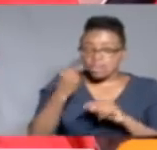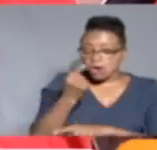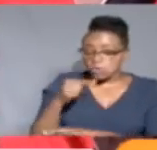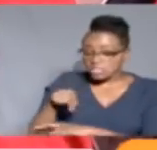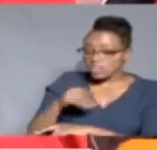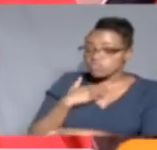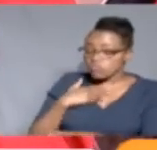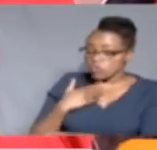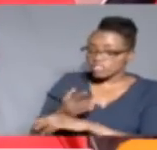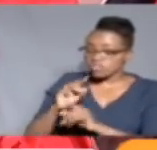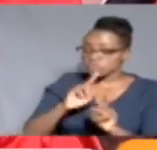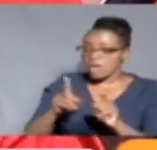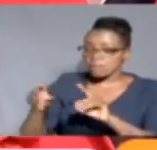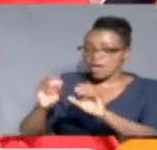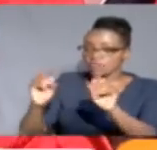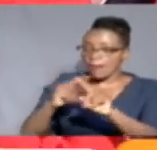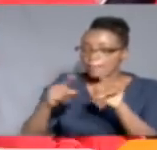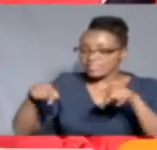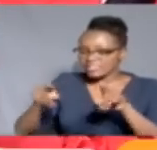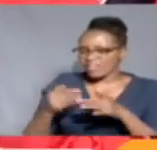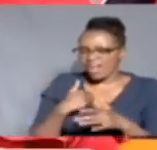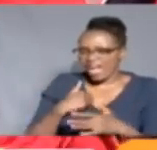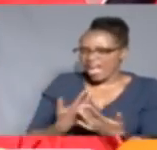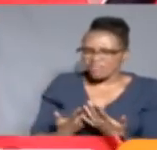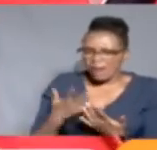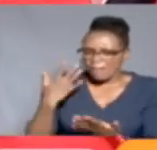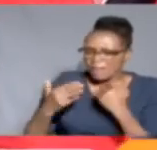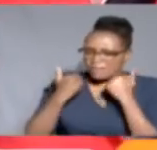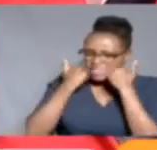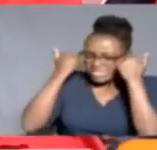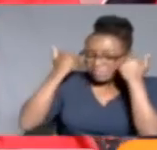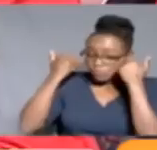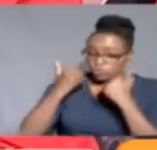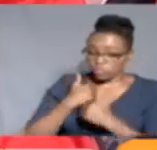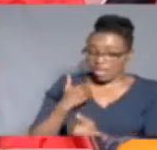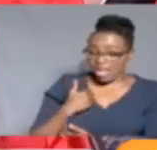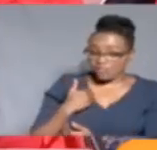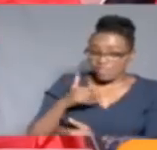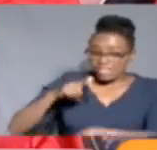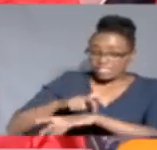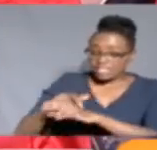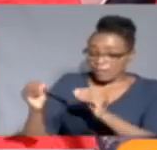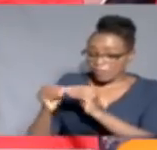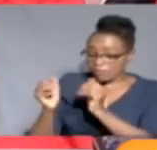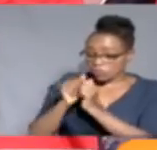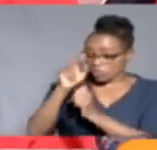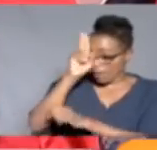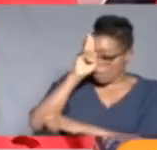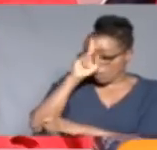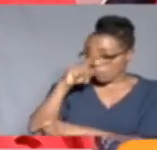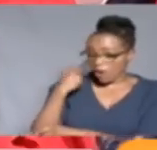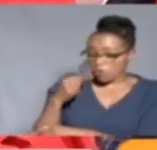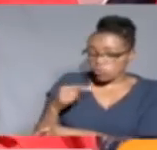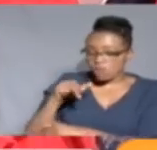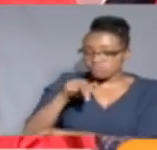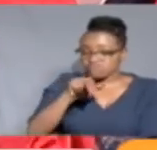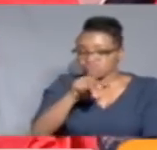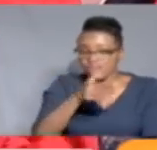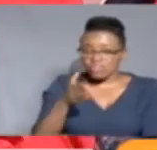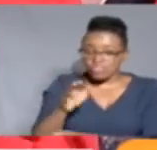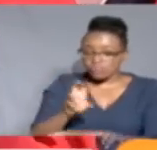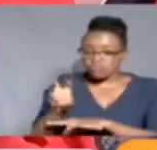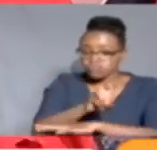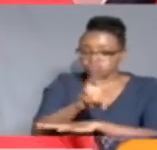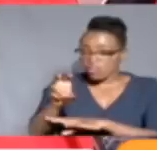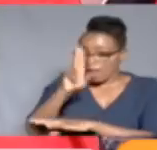because he wanted to loiter, but he's going through this maybe depression. Mm-hmm. And when they meet the officers who are patrolling, yeah,